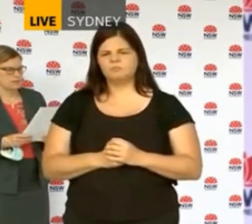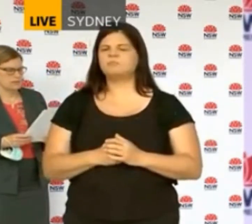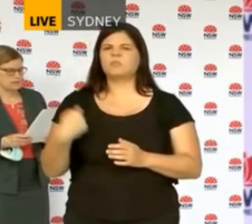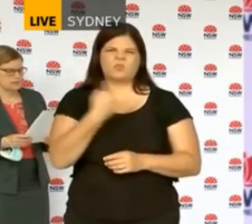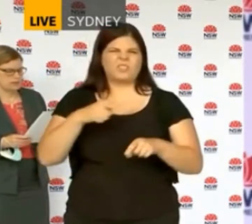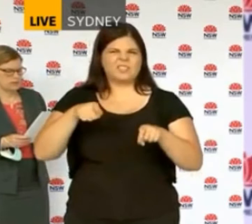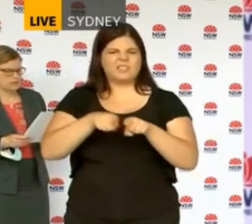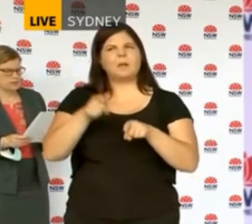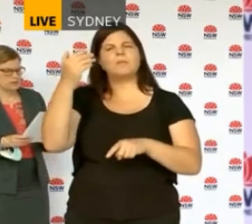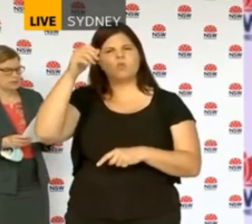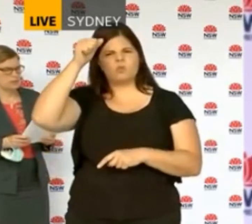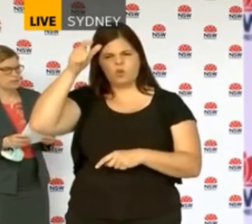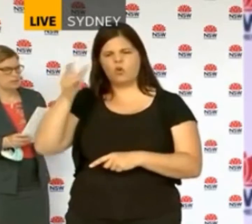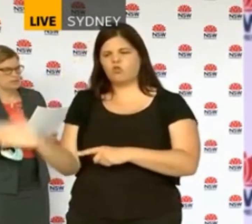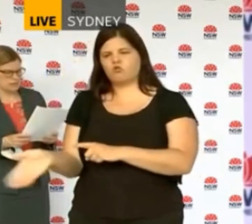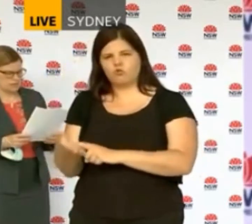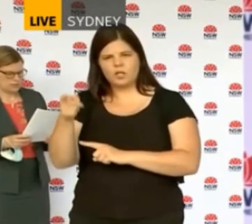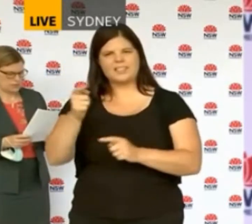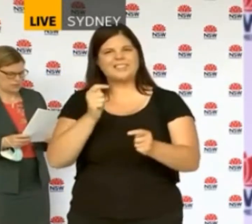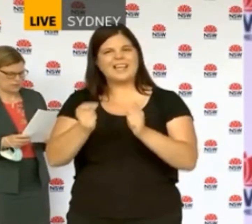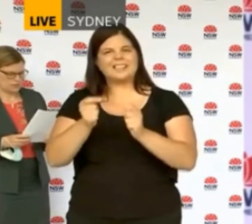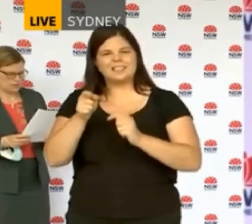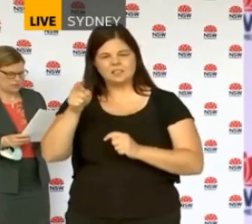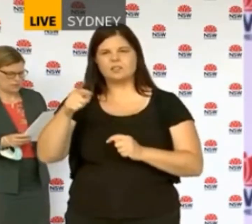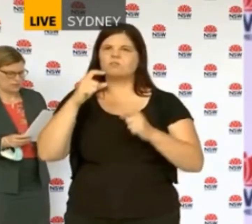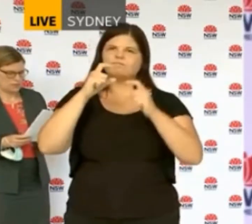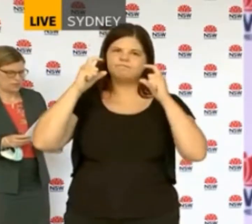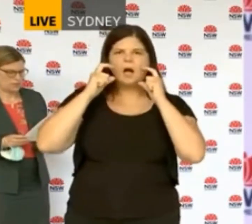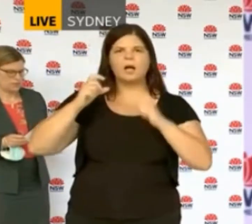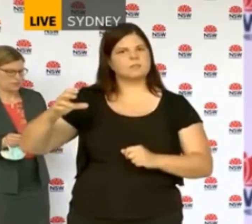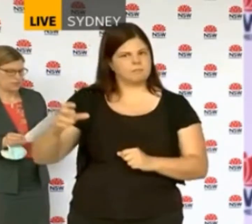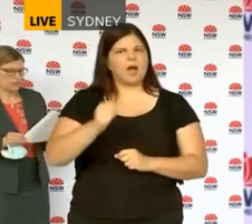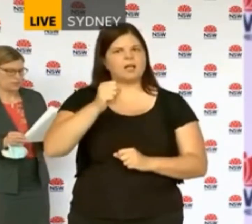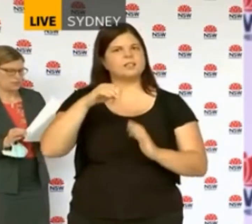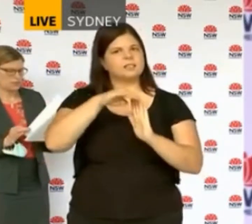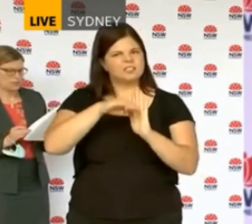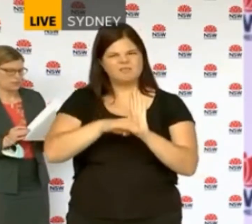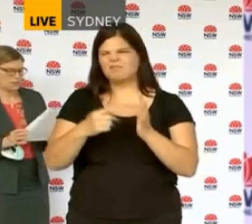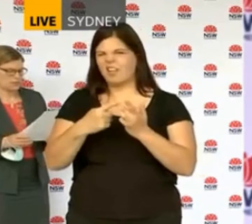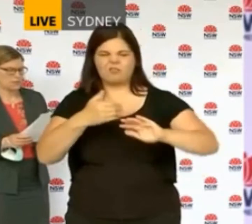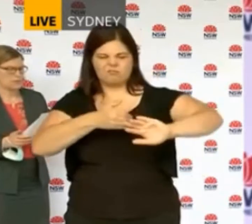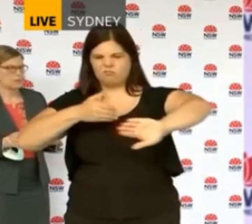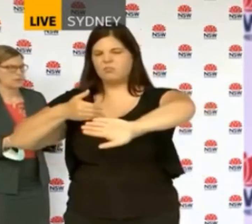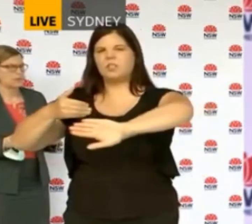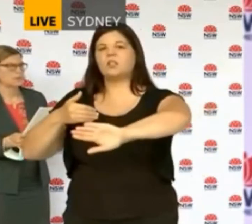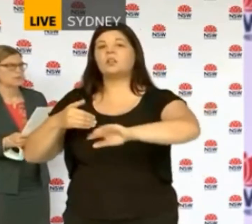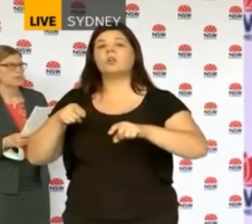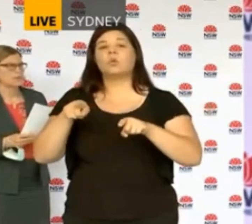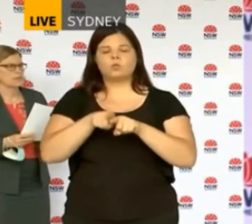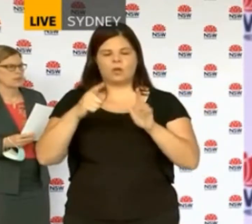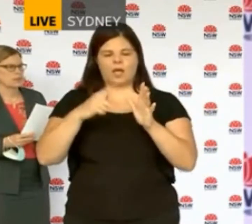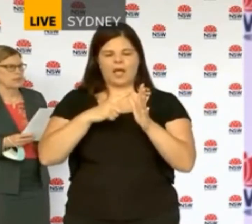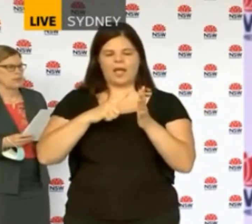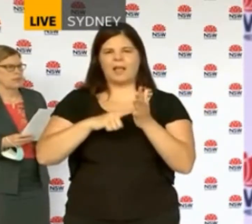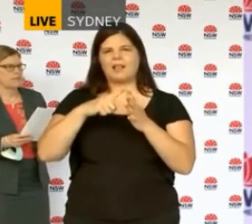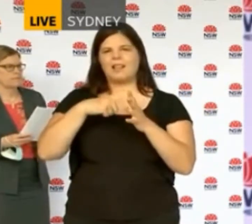had for the test match in relation to mask wearing and all those other safeguards will now apply to the A-League for the rest